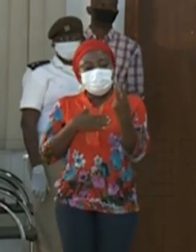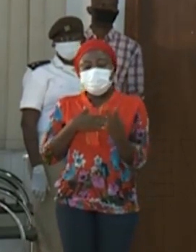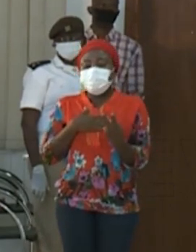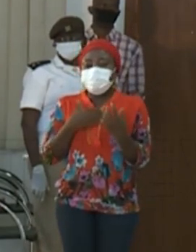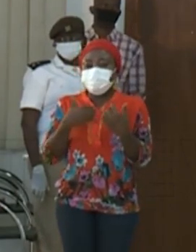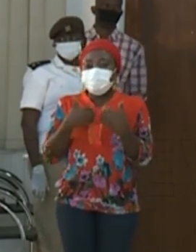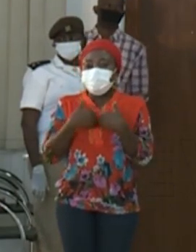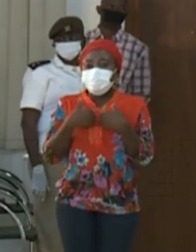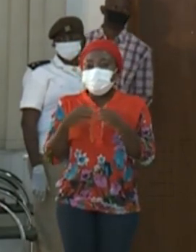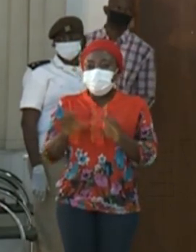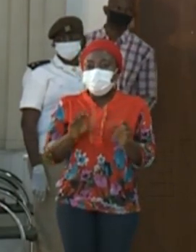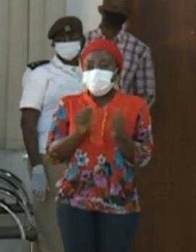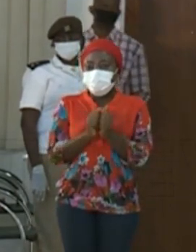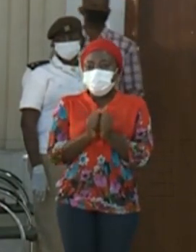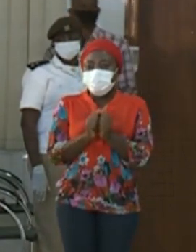to do with